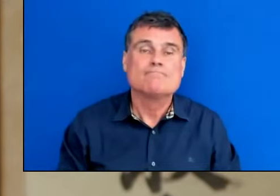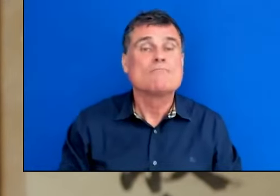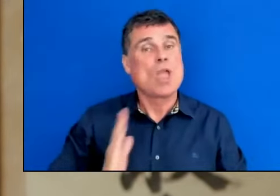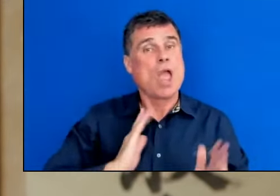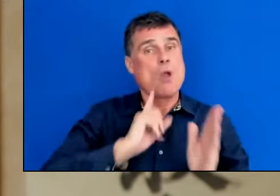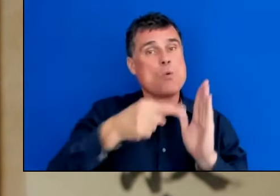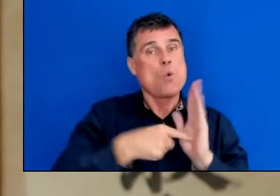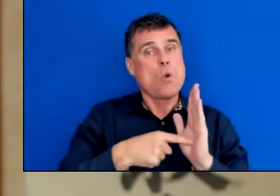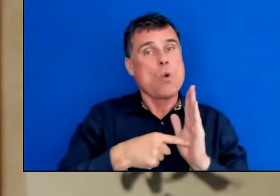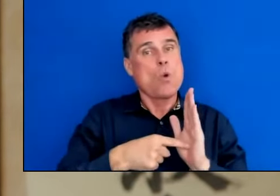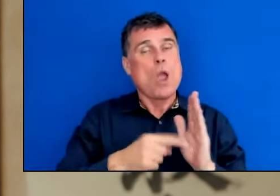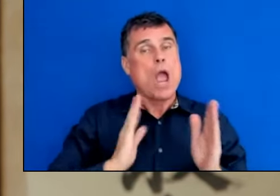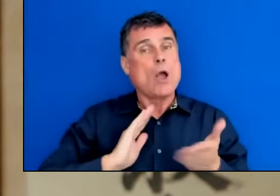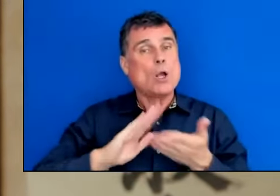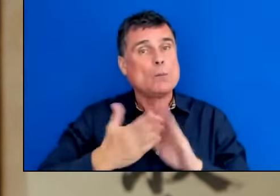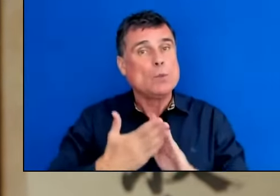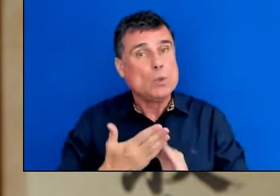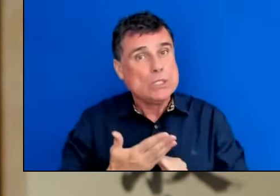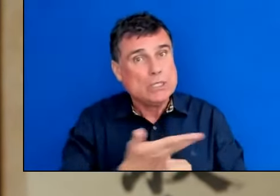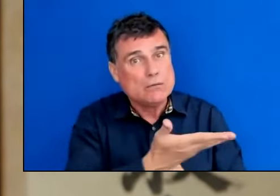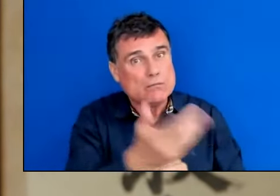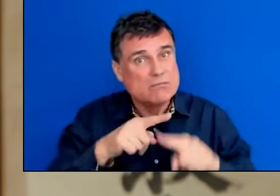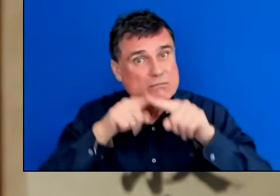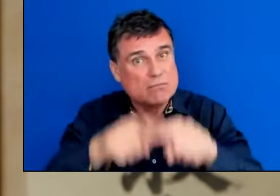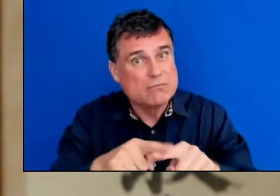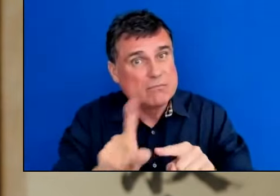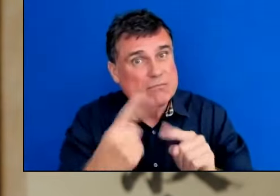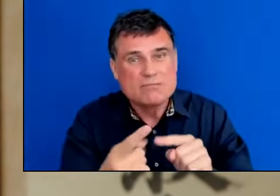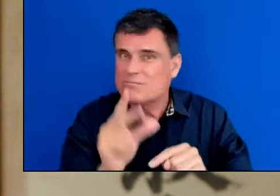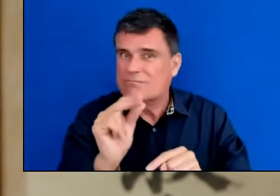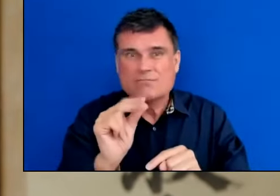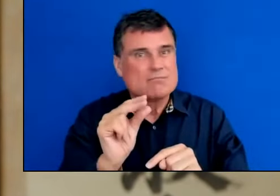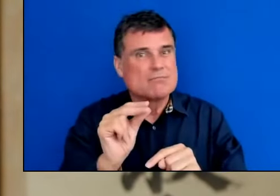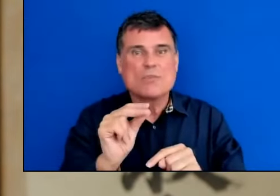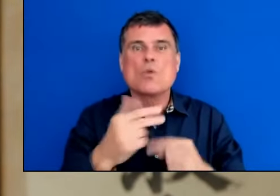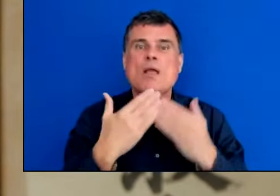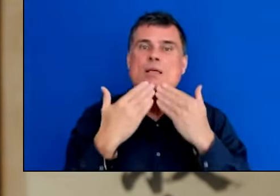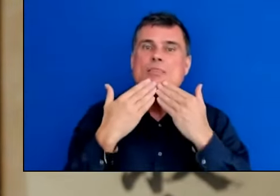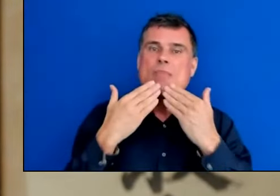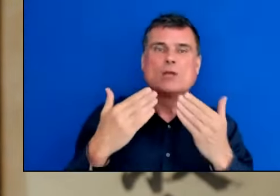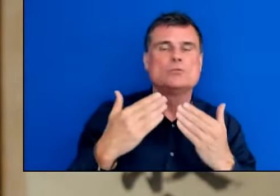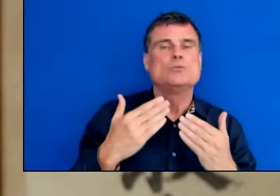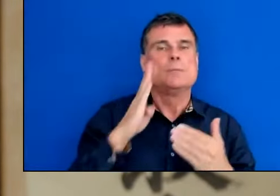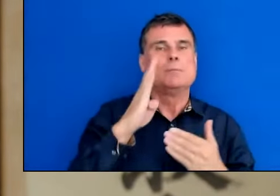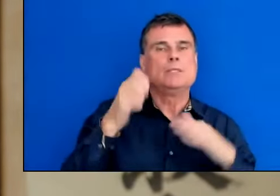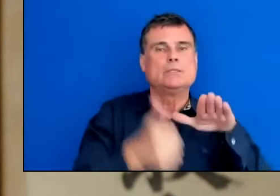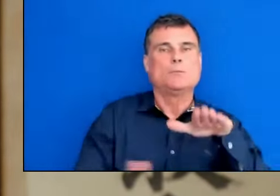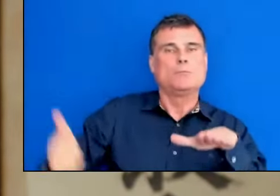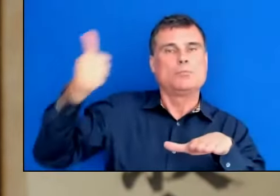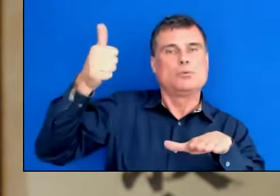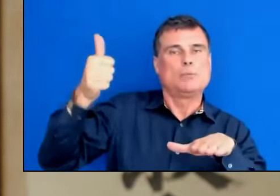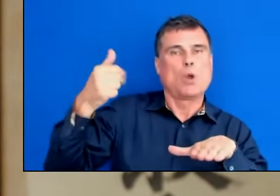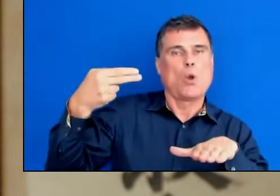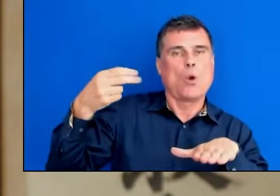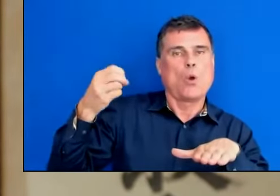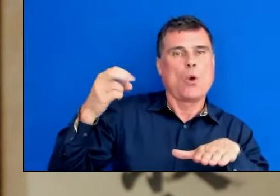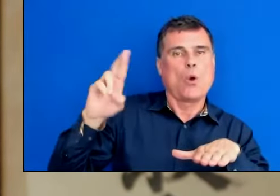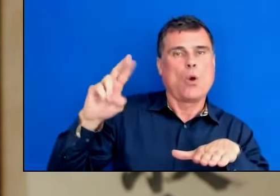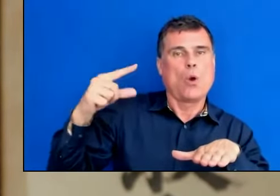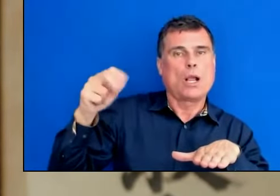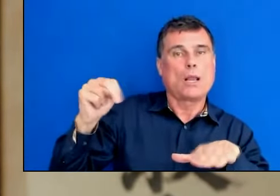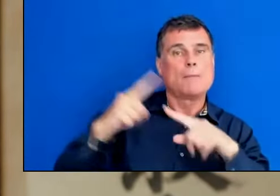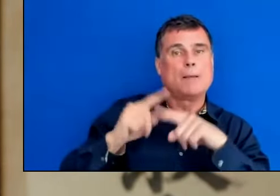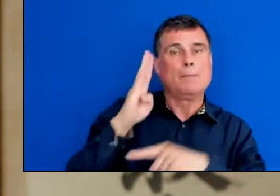role to play, but it's not just our community. Thank you to Premier Horgan and the BC government for taking